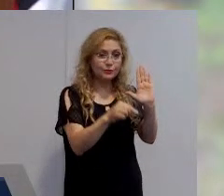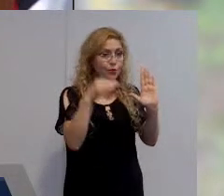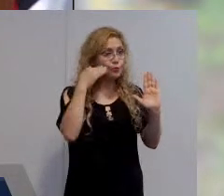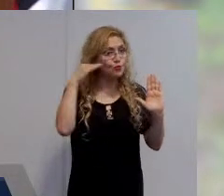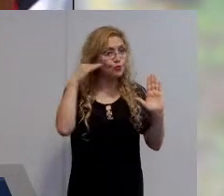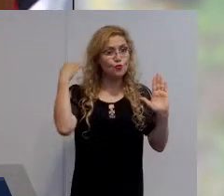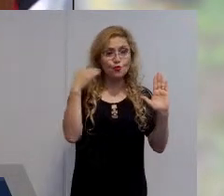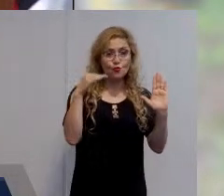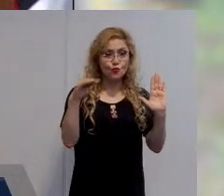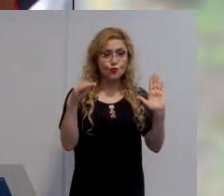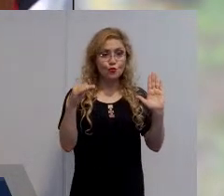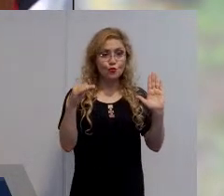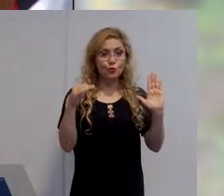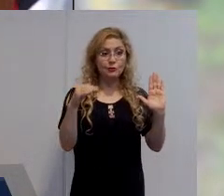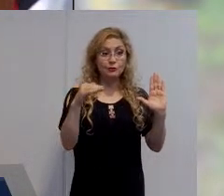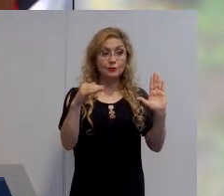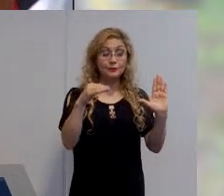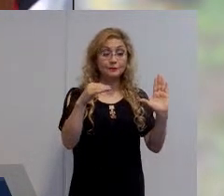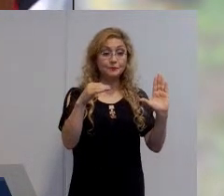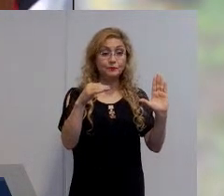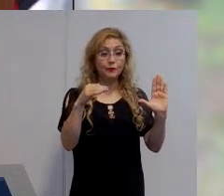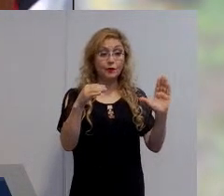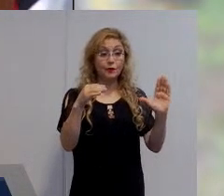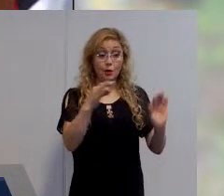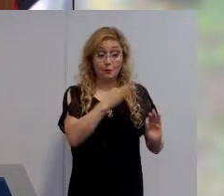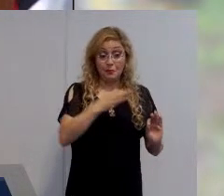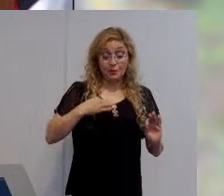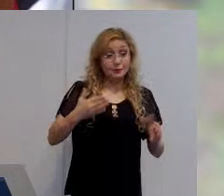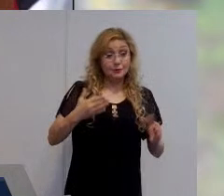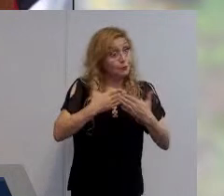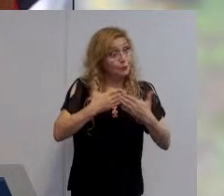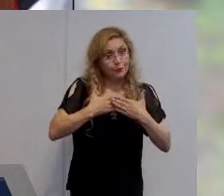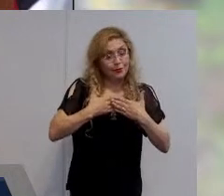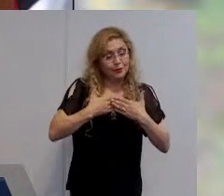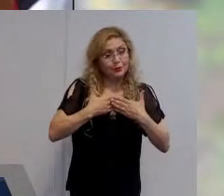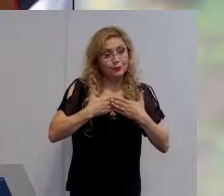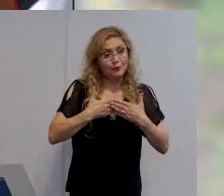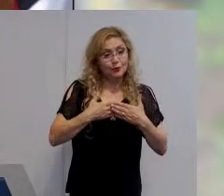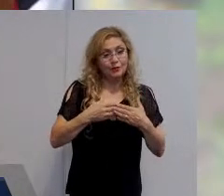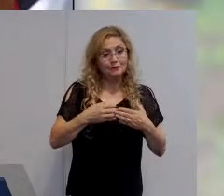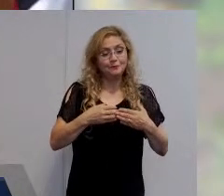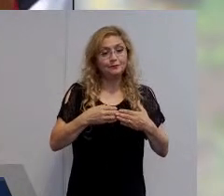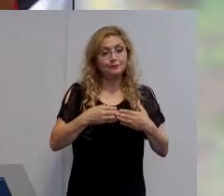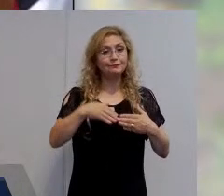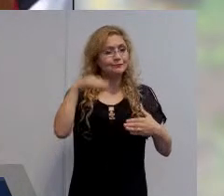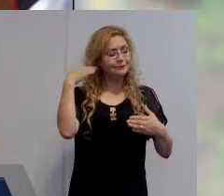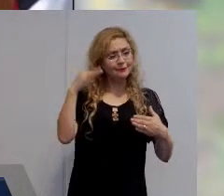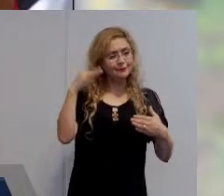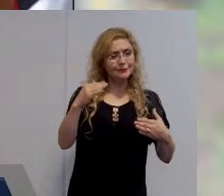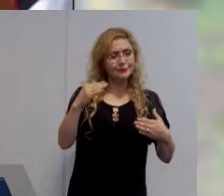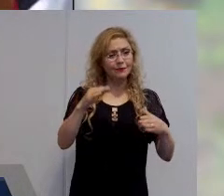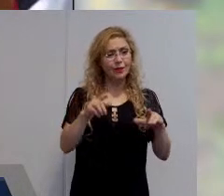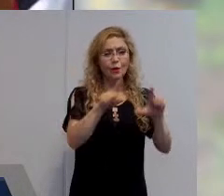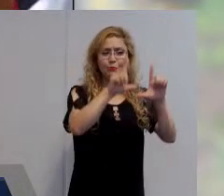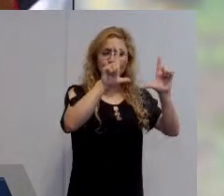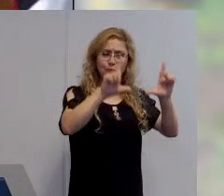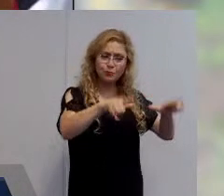the enabling environment for the continued growth of the agriculture sector.